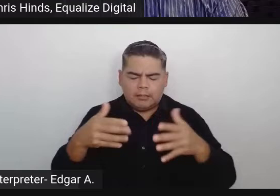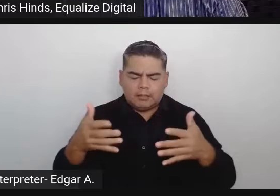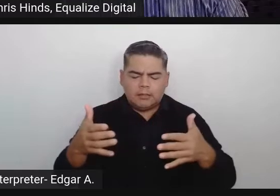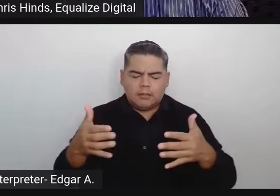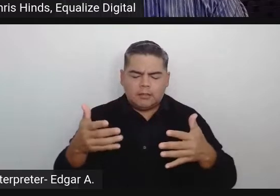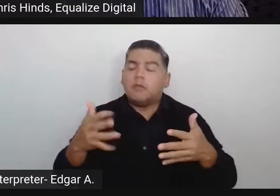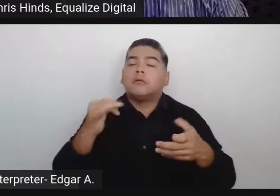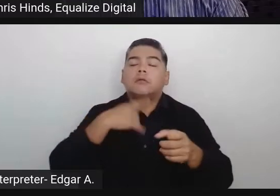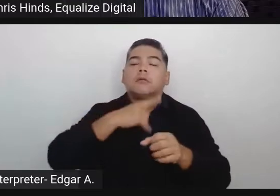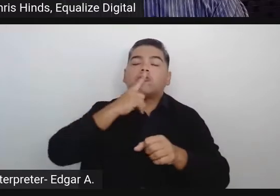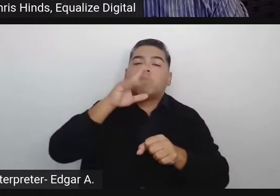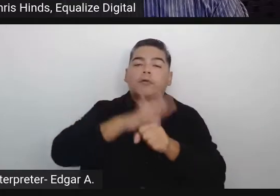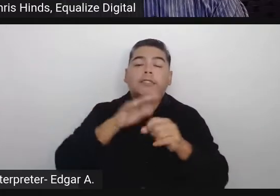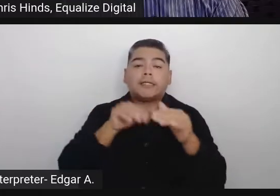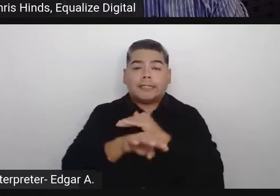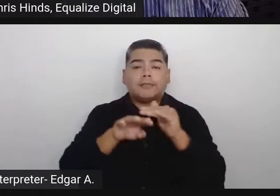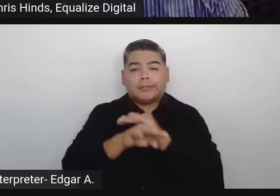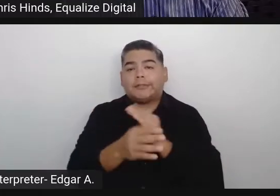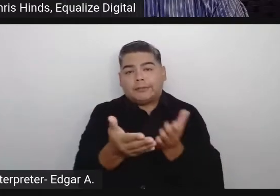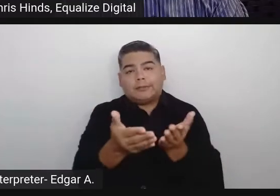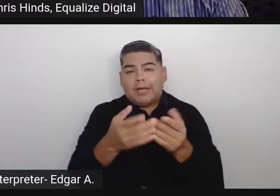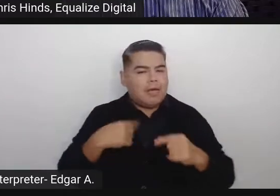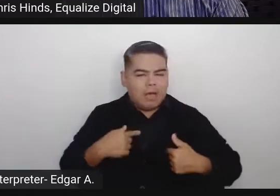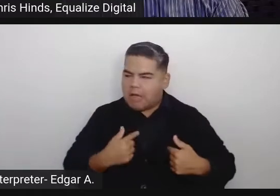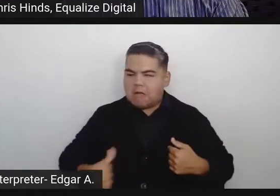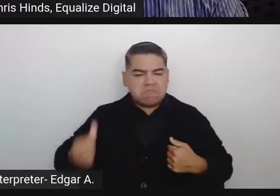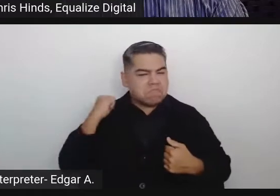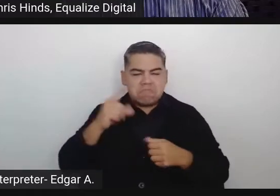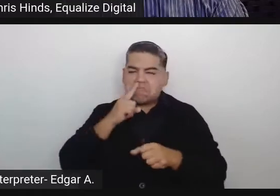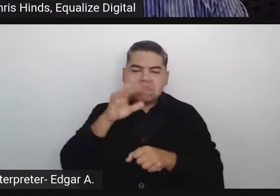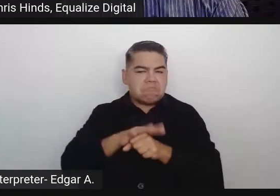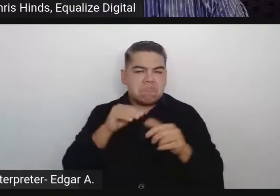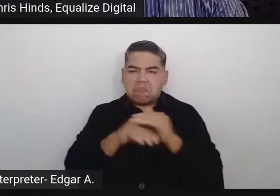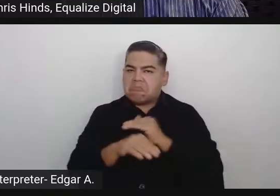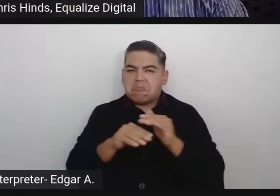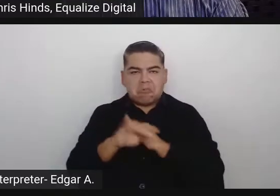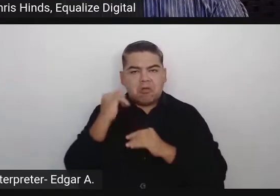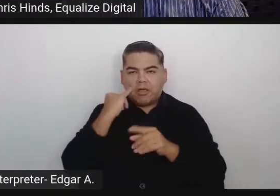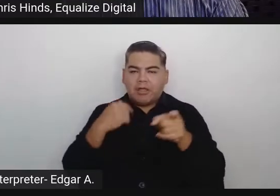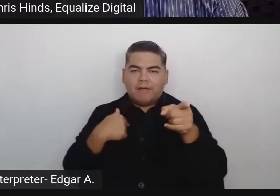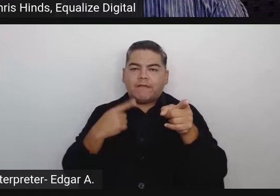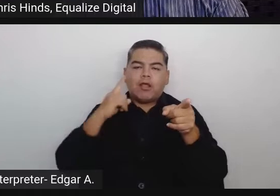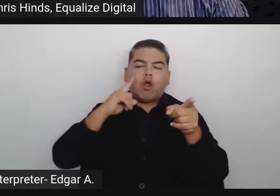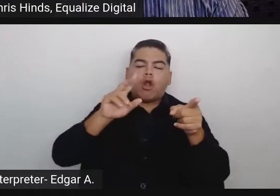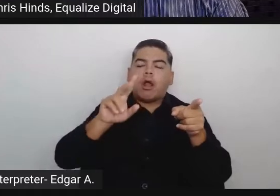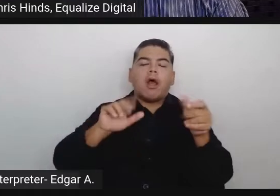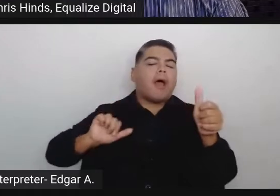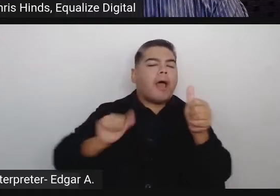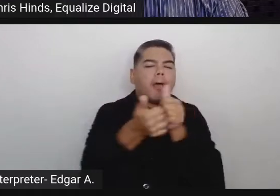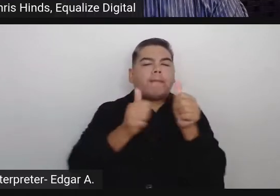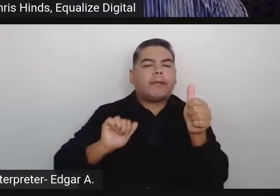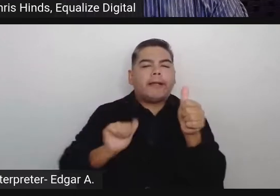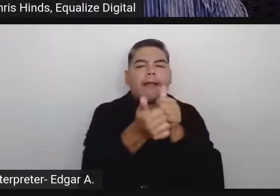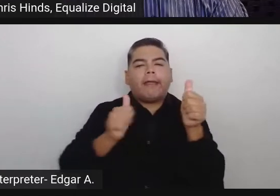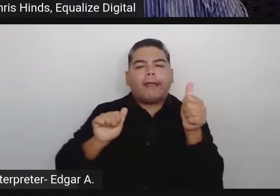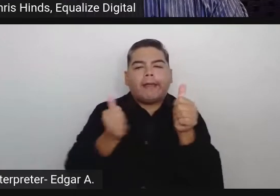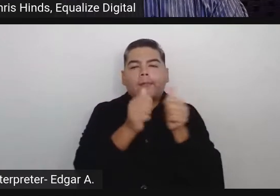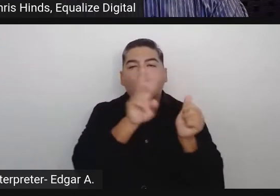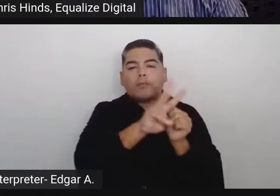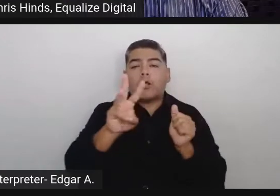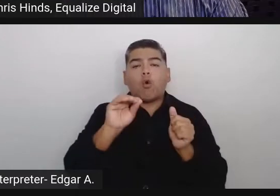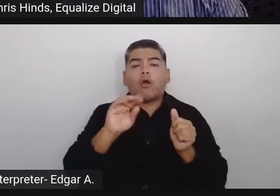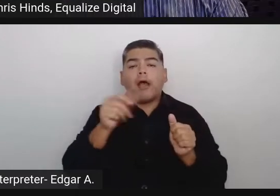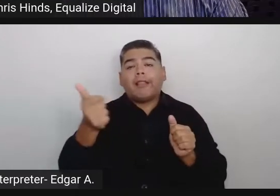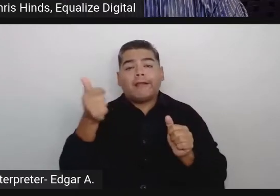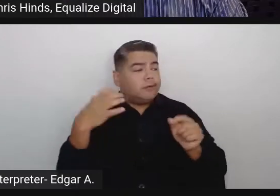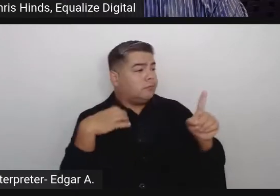guaranteeing accessibility. Yeah, I mean, I wouldn't guarantee accessibility if the client is, they're updating the site or they have somebody else that is, doing the